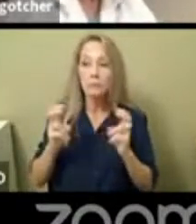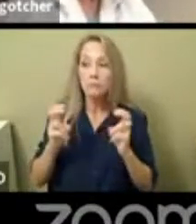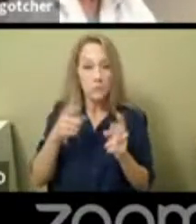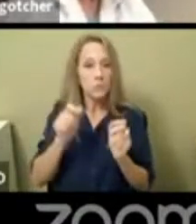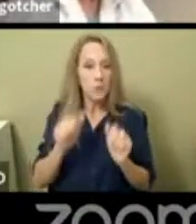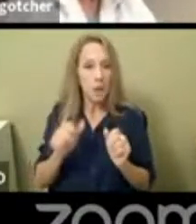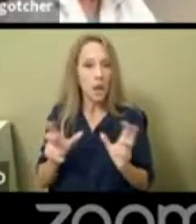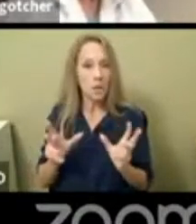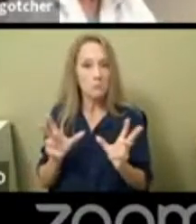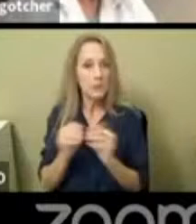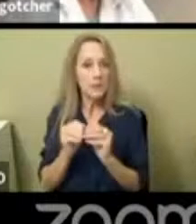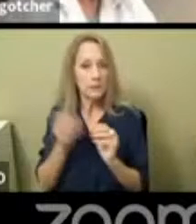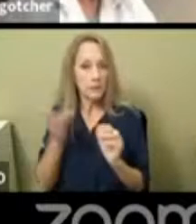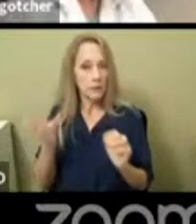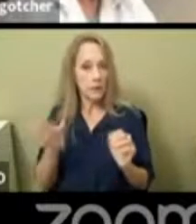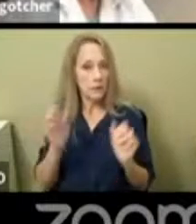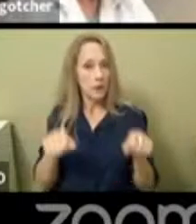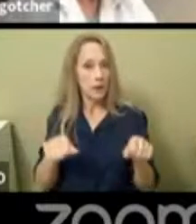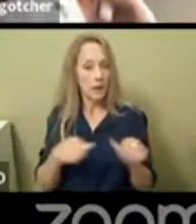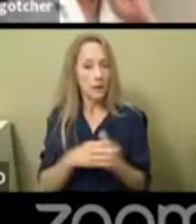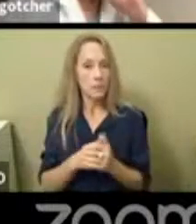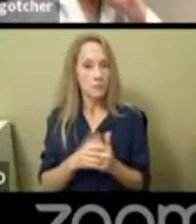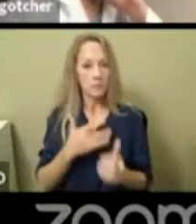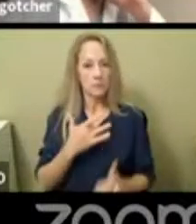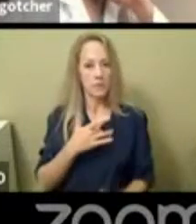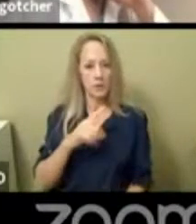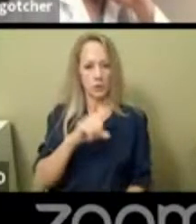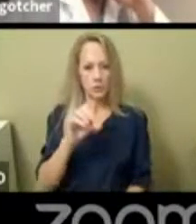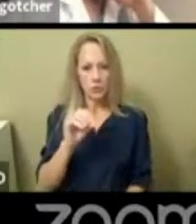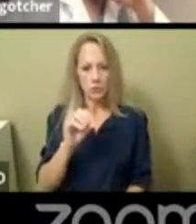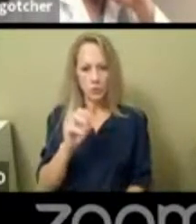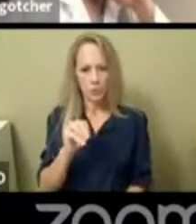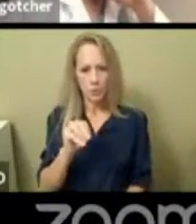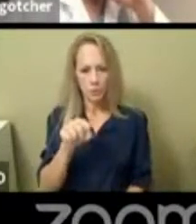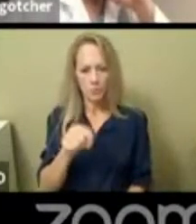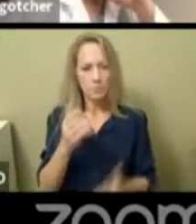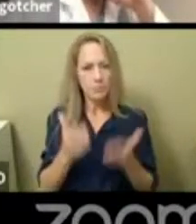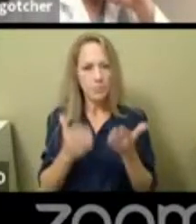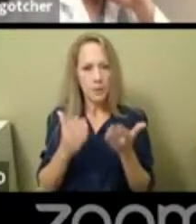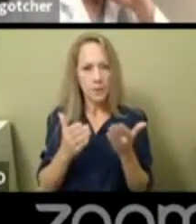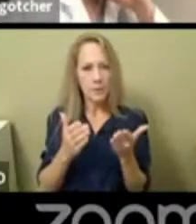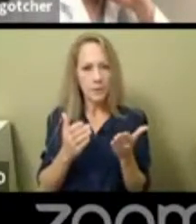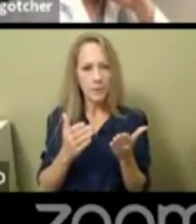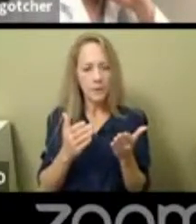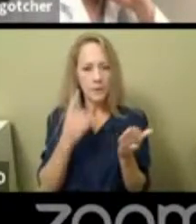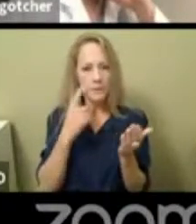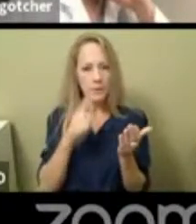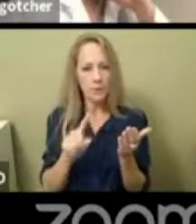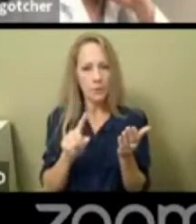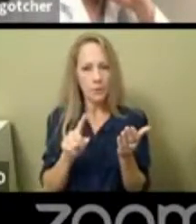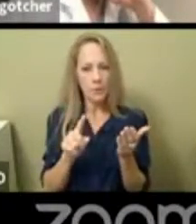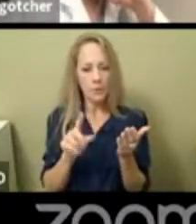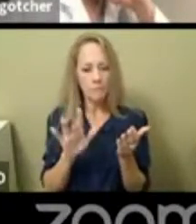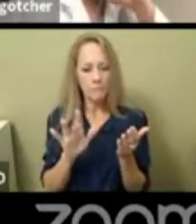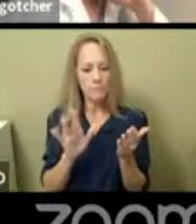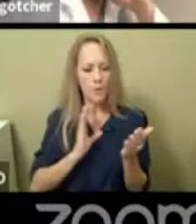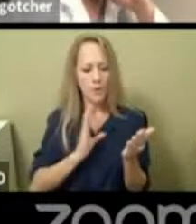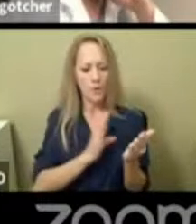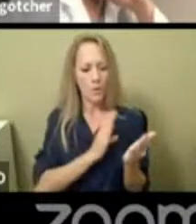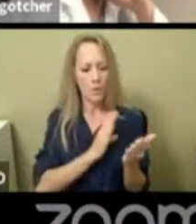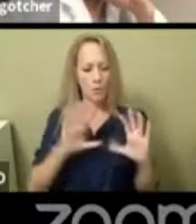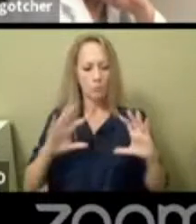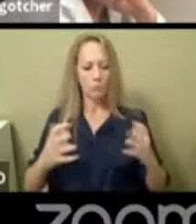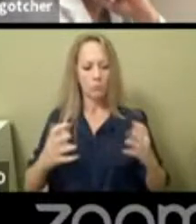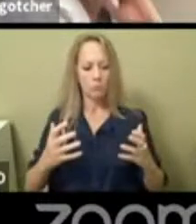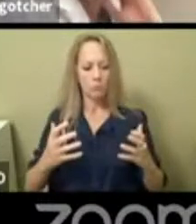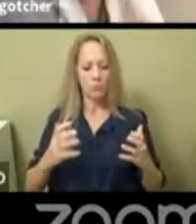but I think probably the Zoom meetings is only for the board as a whole at its